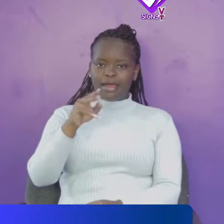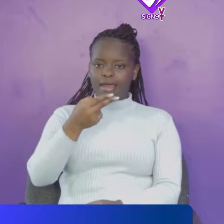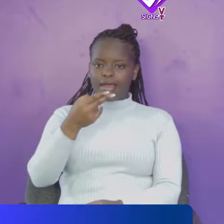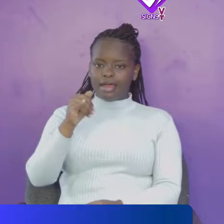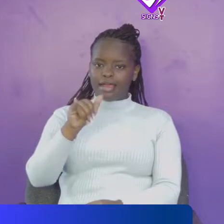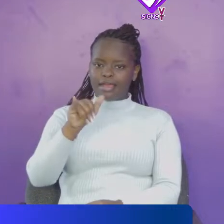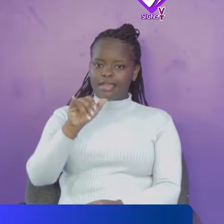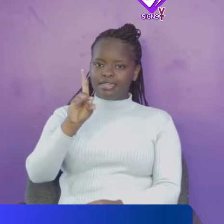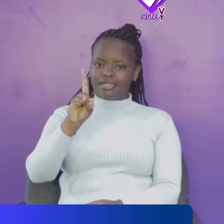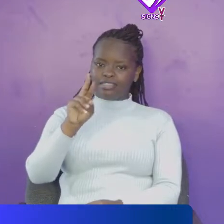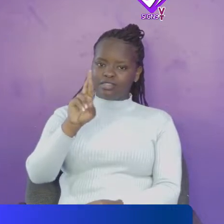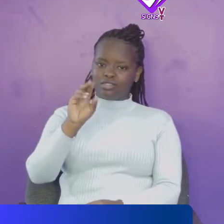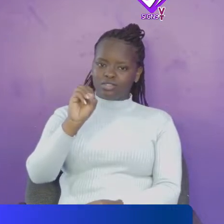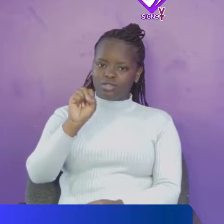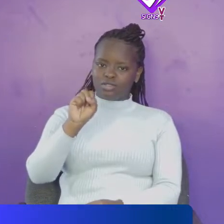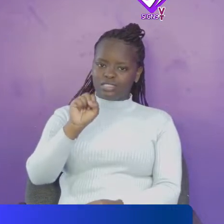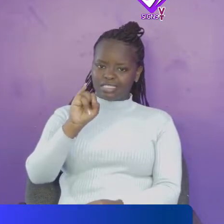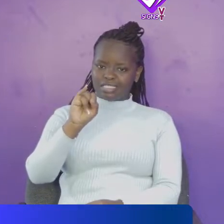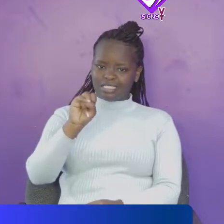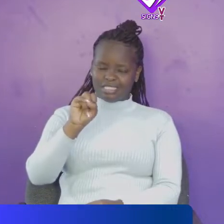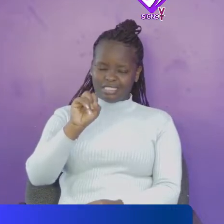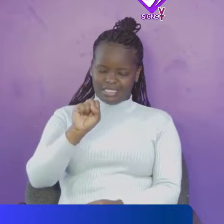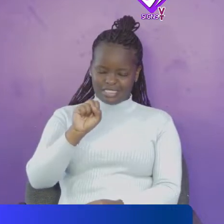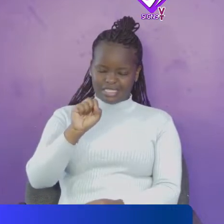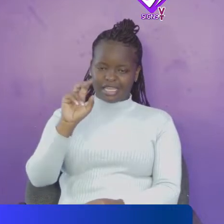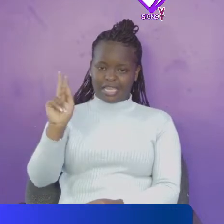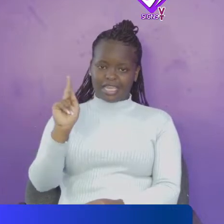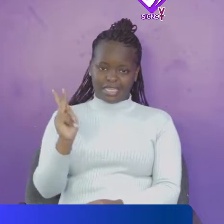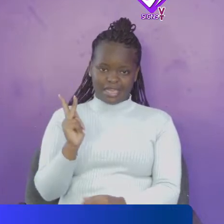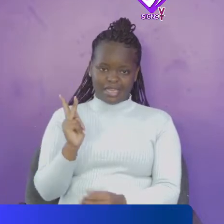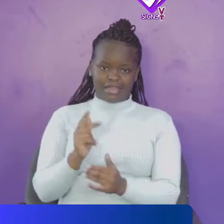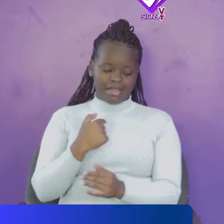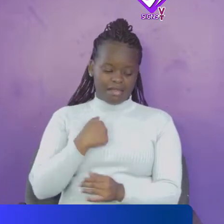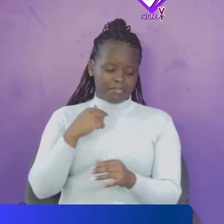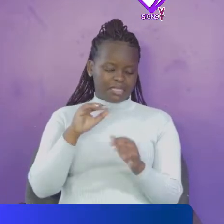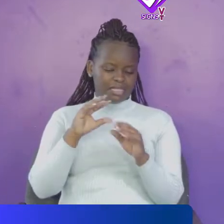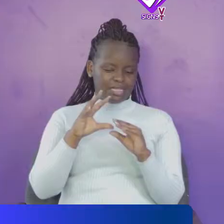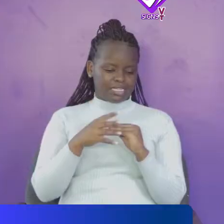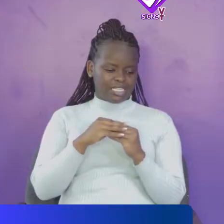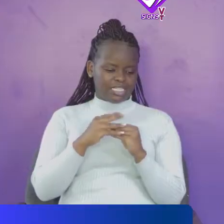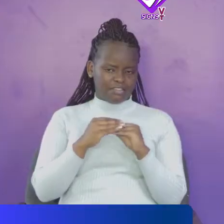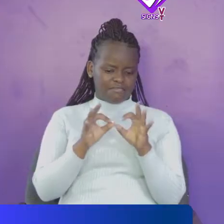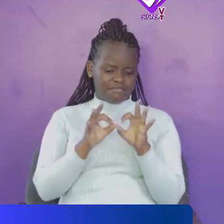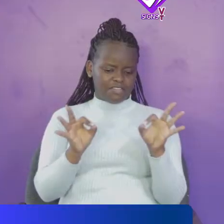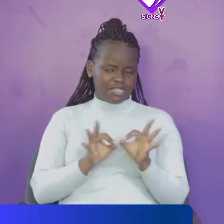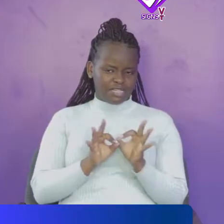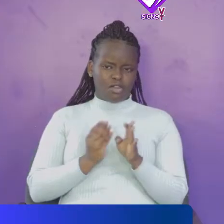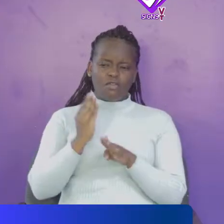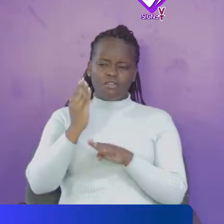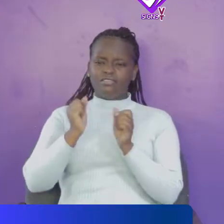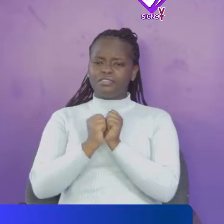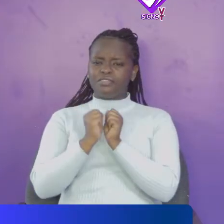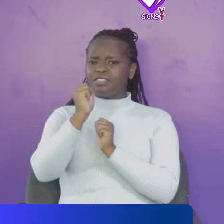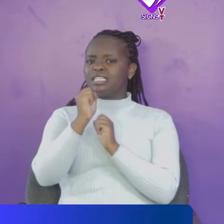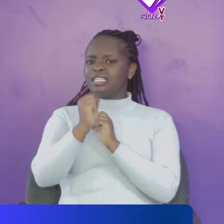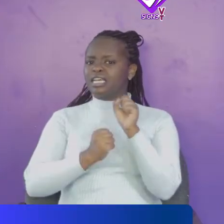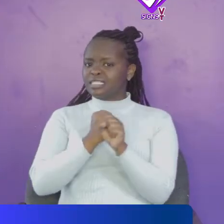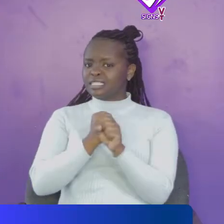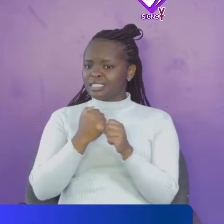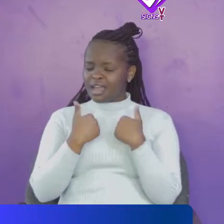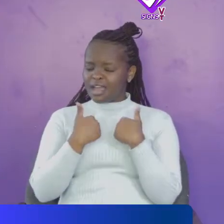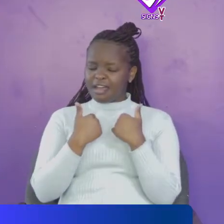creative. Yeah. I've been in the field of creative field for over 15 years. And I have primary